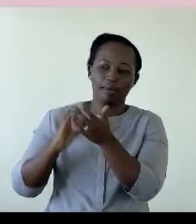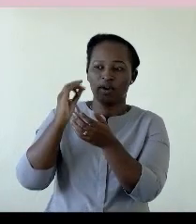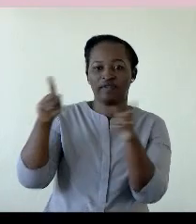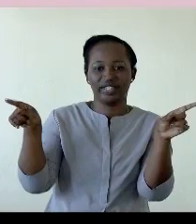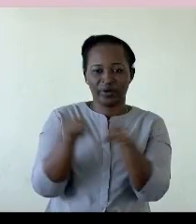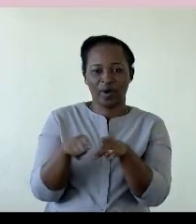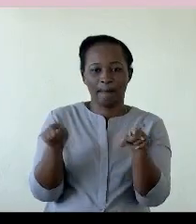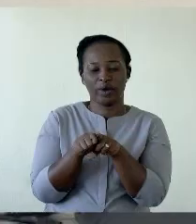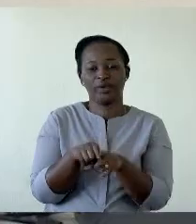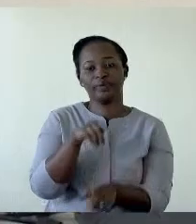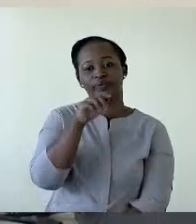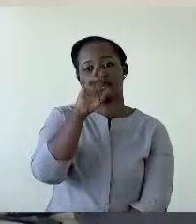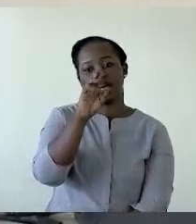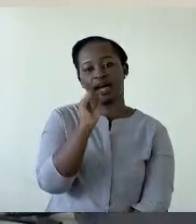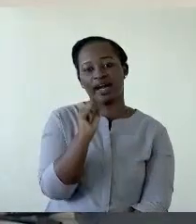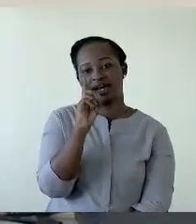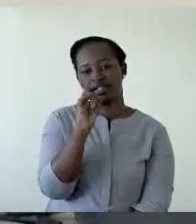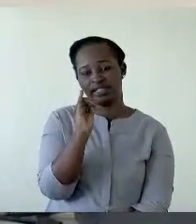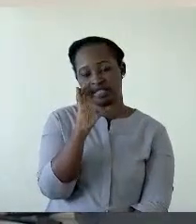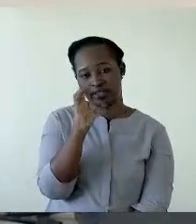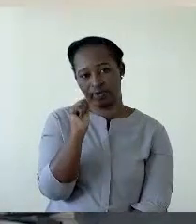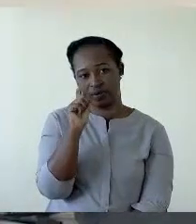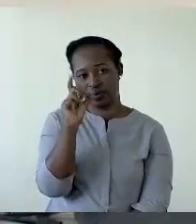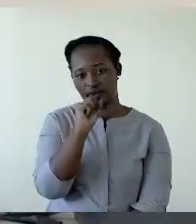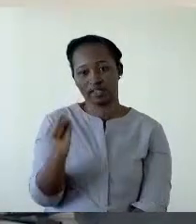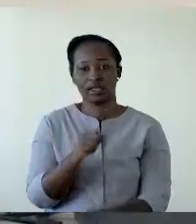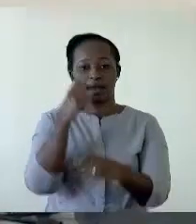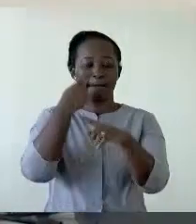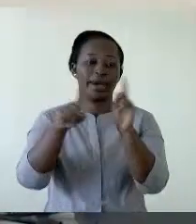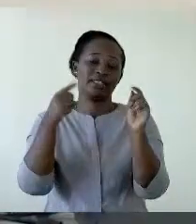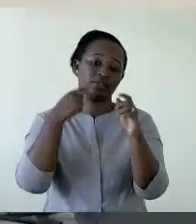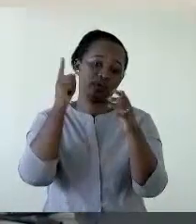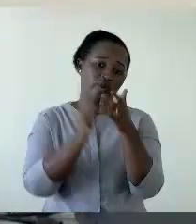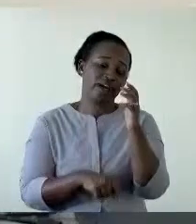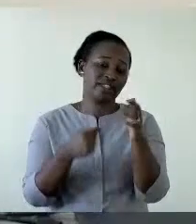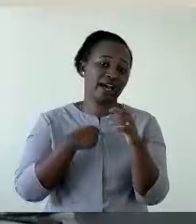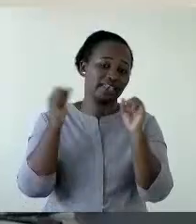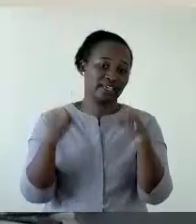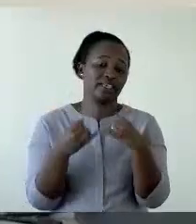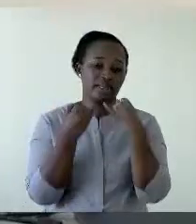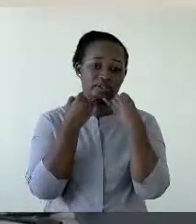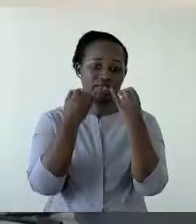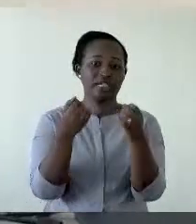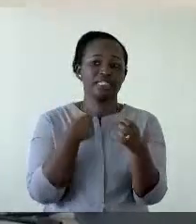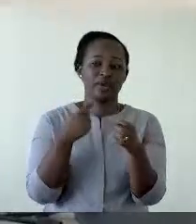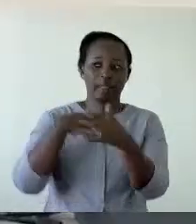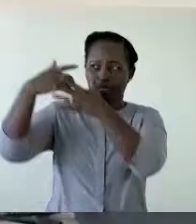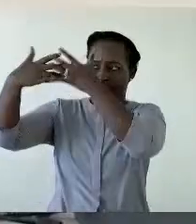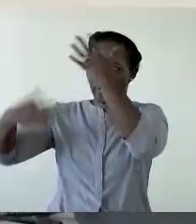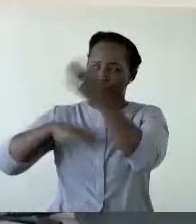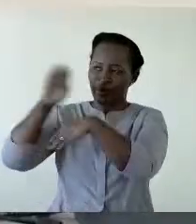radicals. But here, what I can tell you is that I have not exhausted the list. So we have